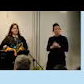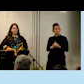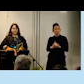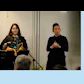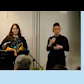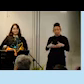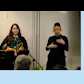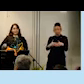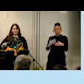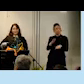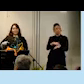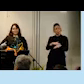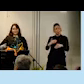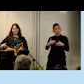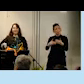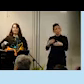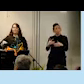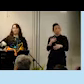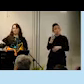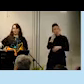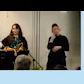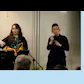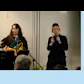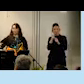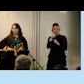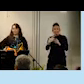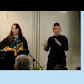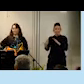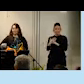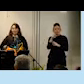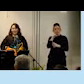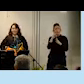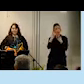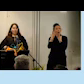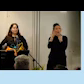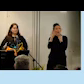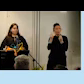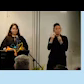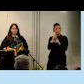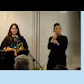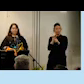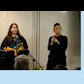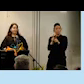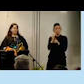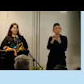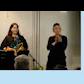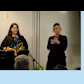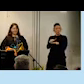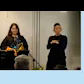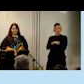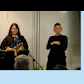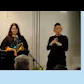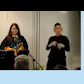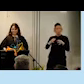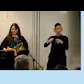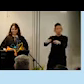we also want to see whether this intervention can slow down cognitive decline. And so the ultimate goal would be to prevent or